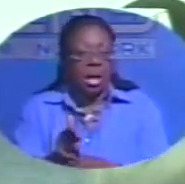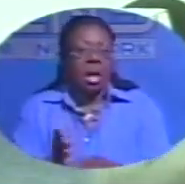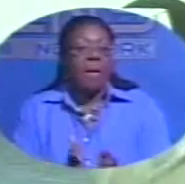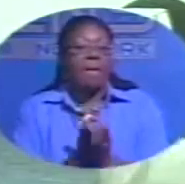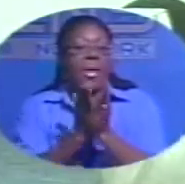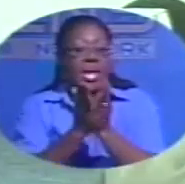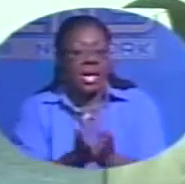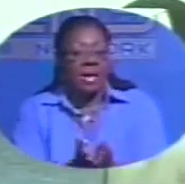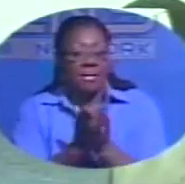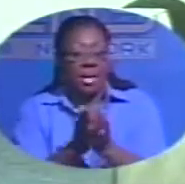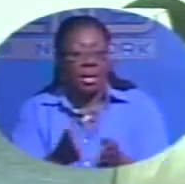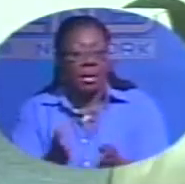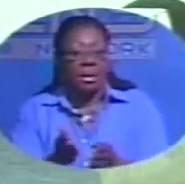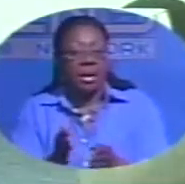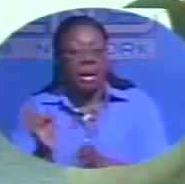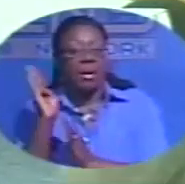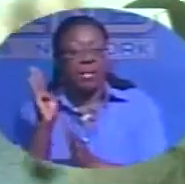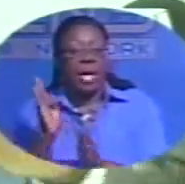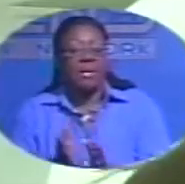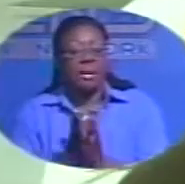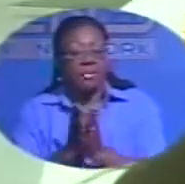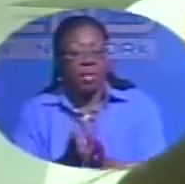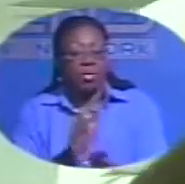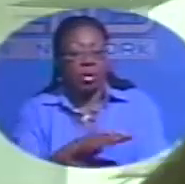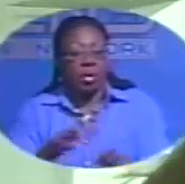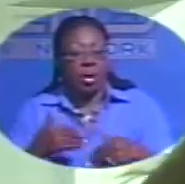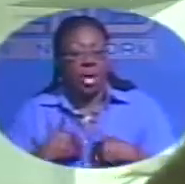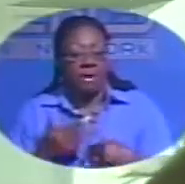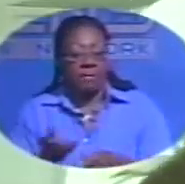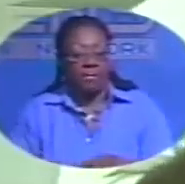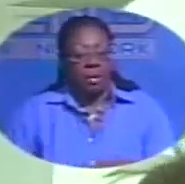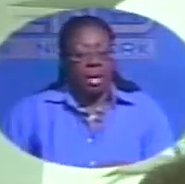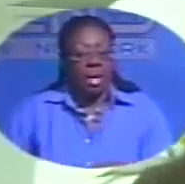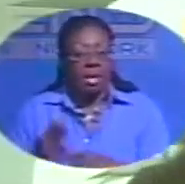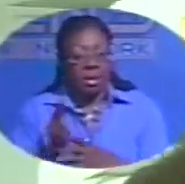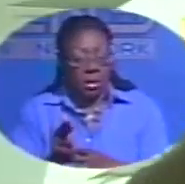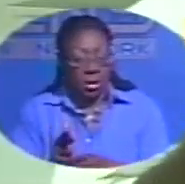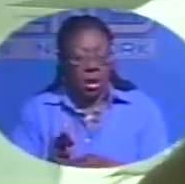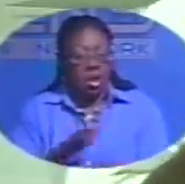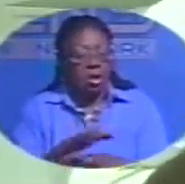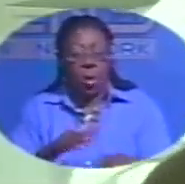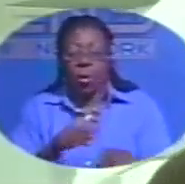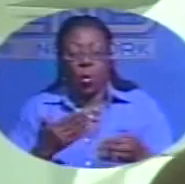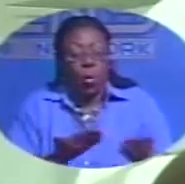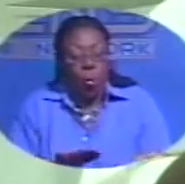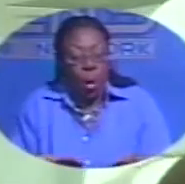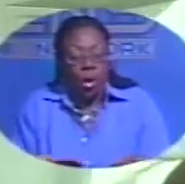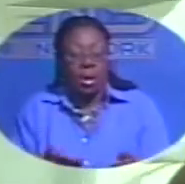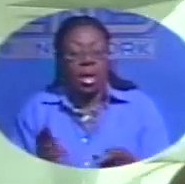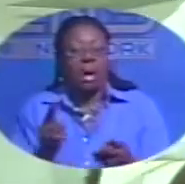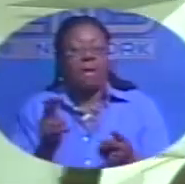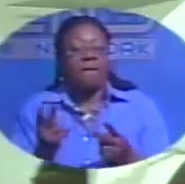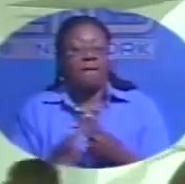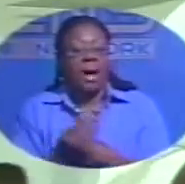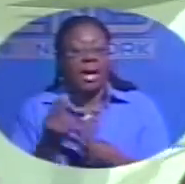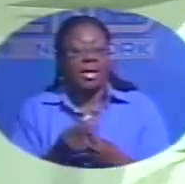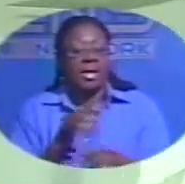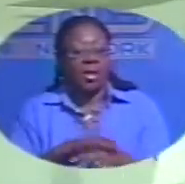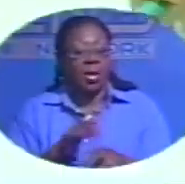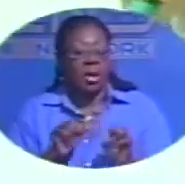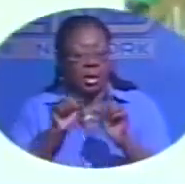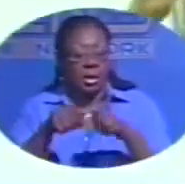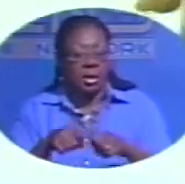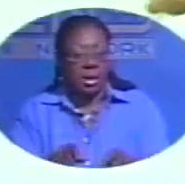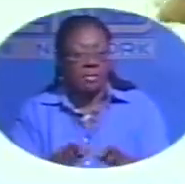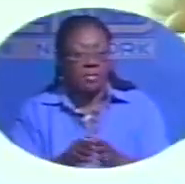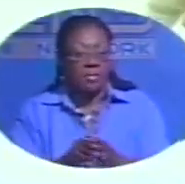Bahamian boats, I don't want violence on the sea. Another issue on the table, compressor permits and granting rights to